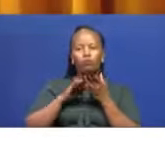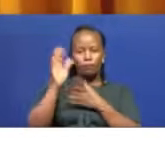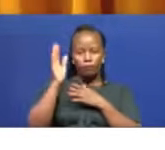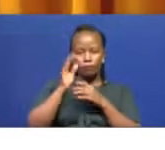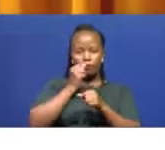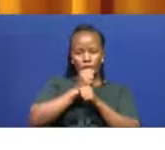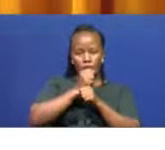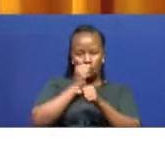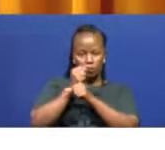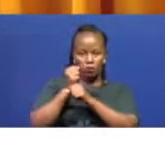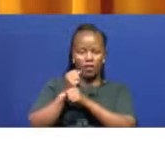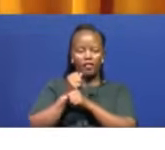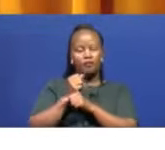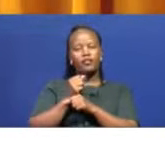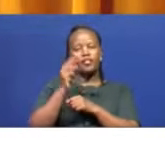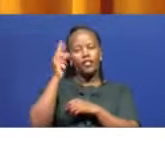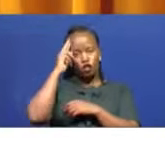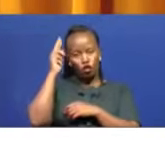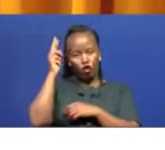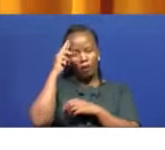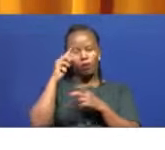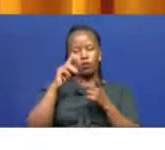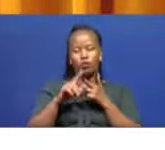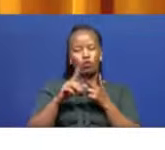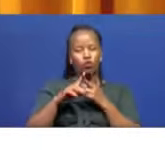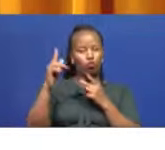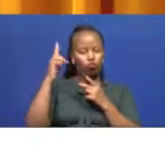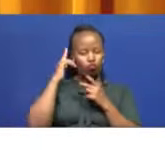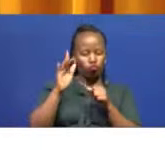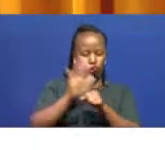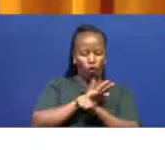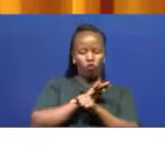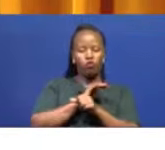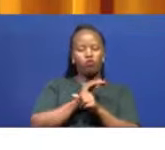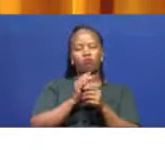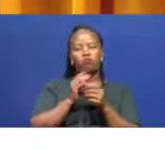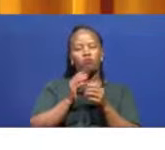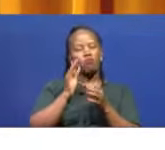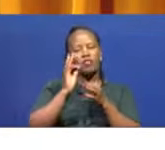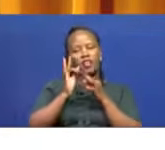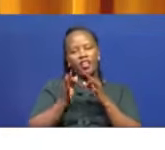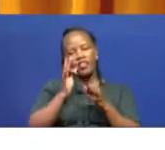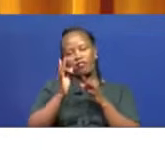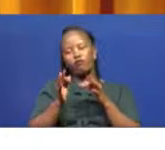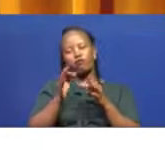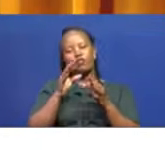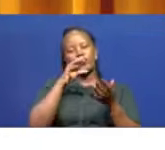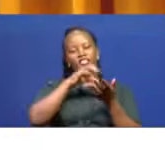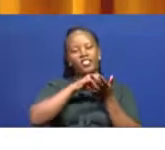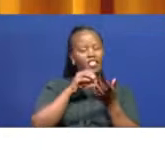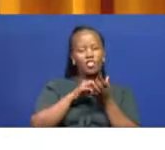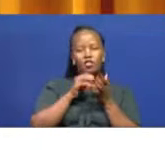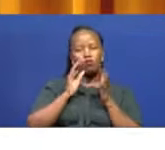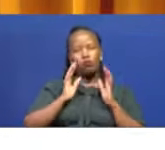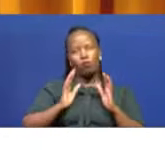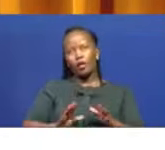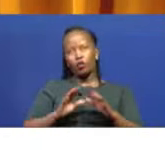expedited, reasonable, and lawful, irrespective of one's status in